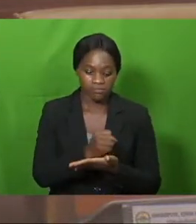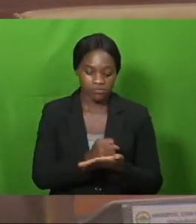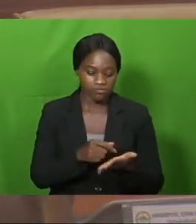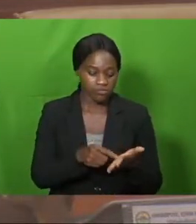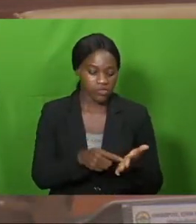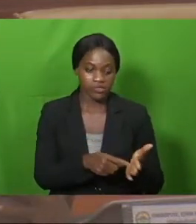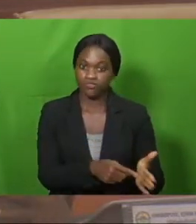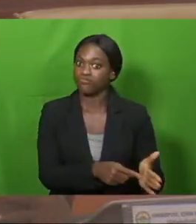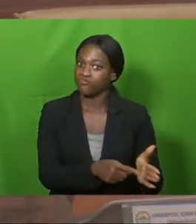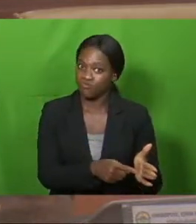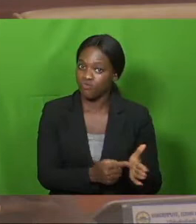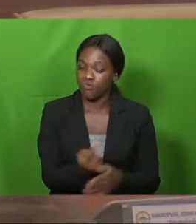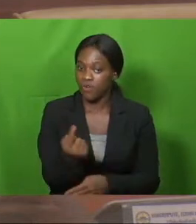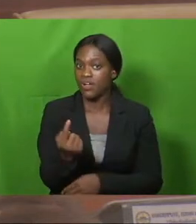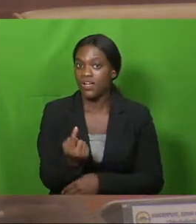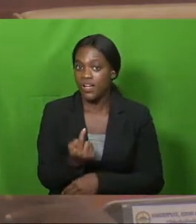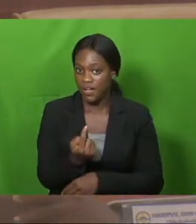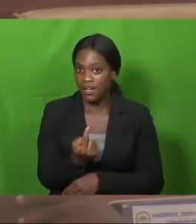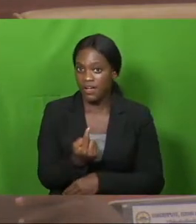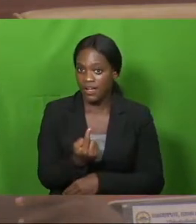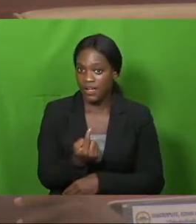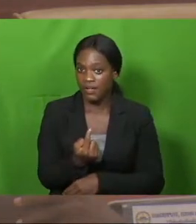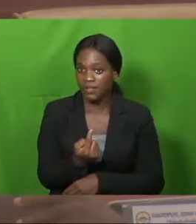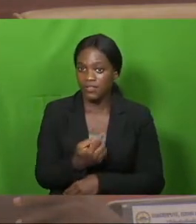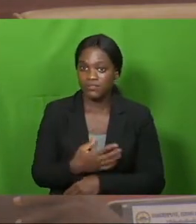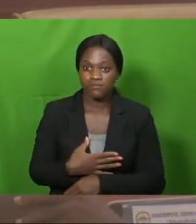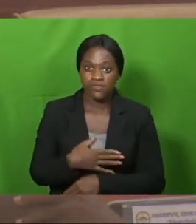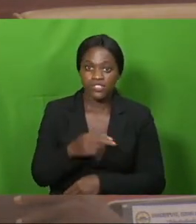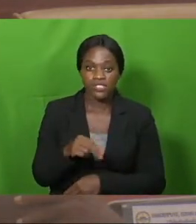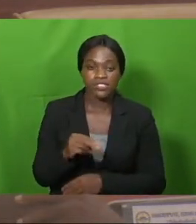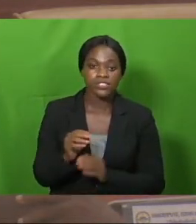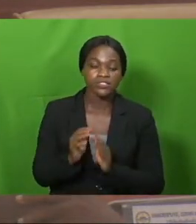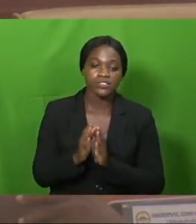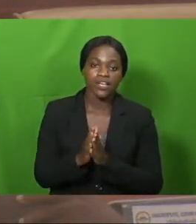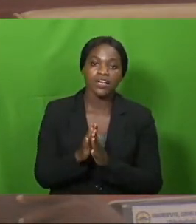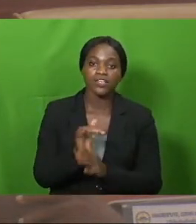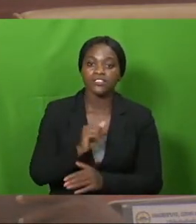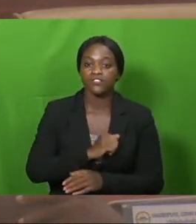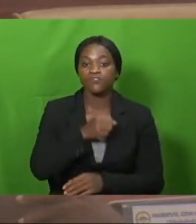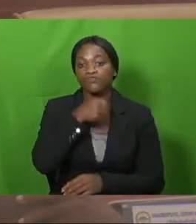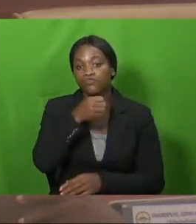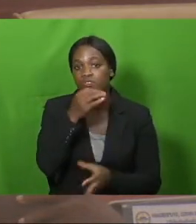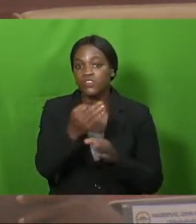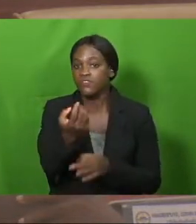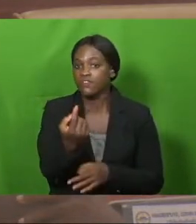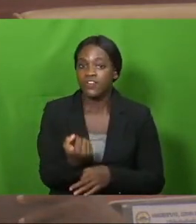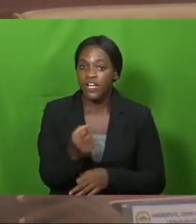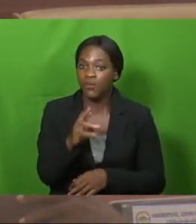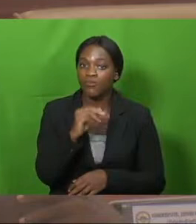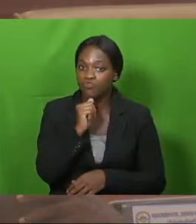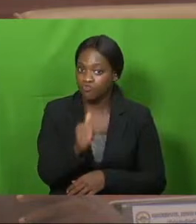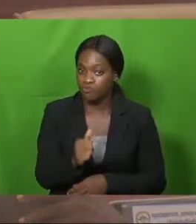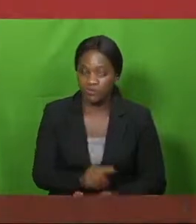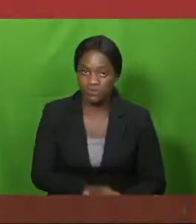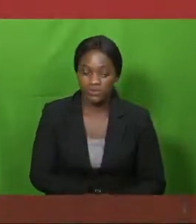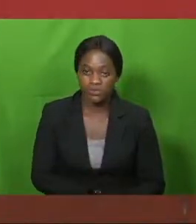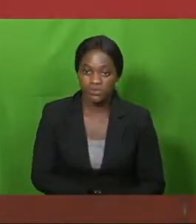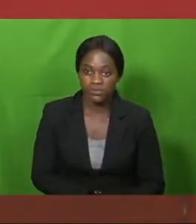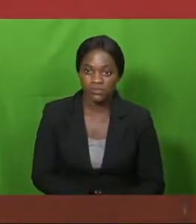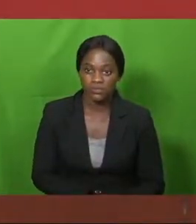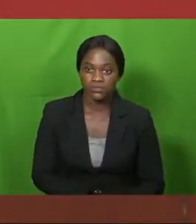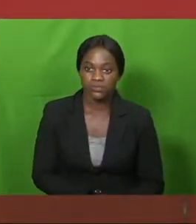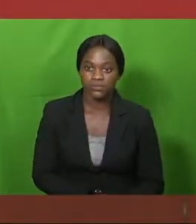she was here and acknowledged. So I think we'll have to clarify that matter. Yeah, Honorable